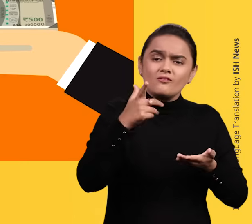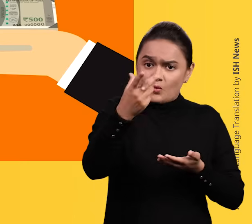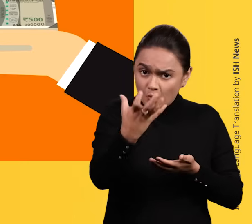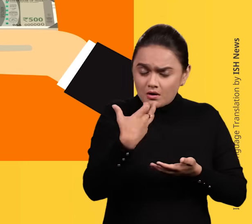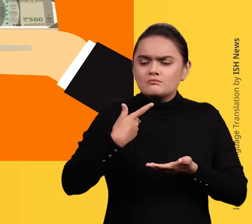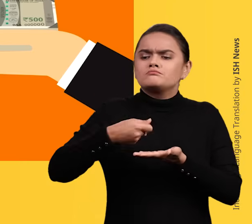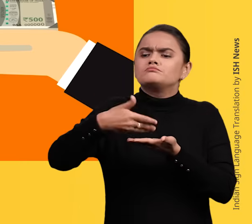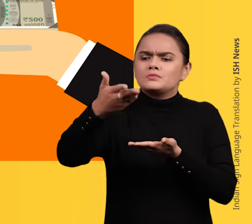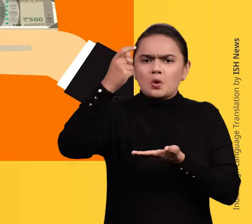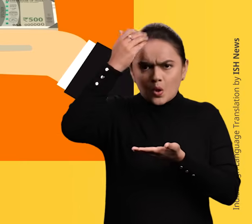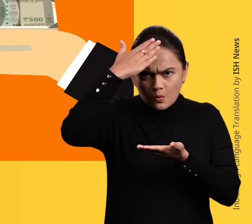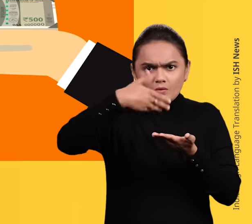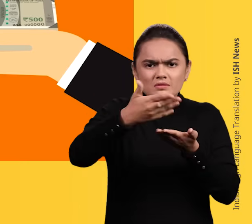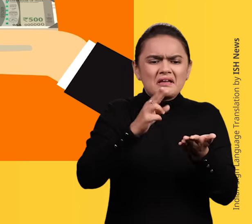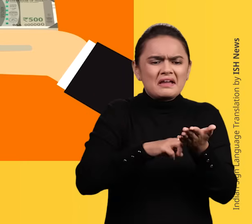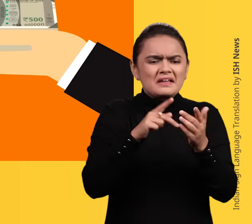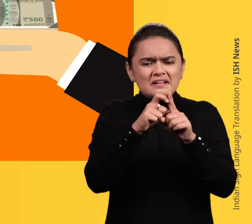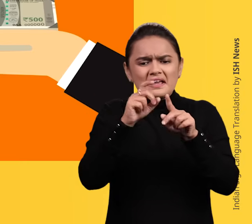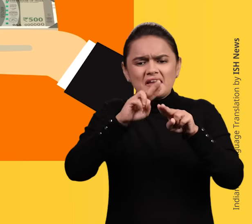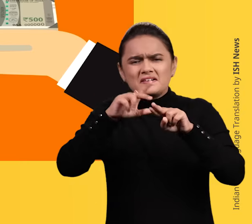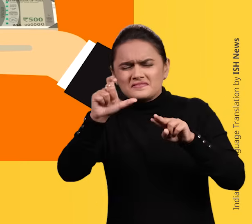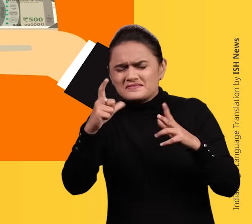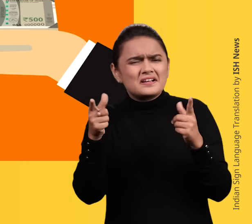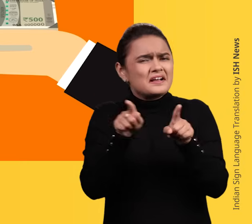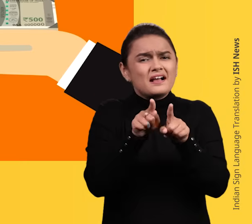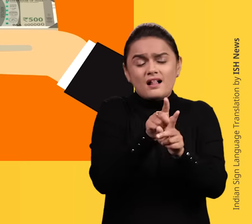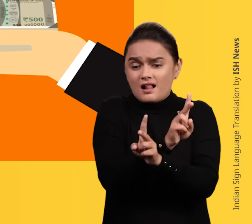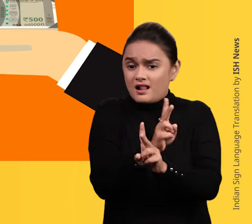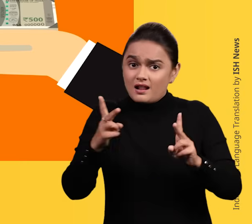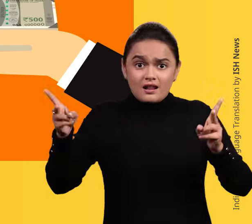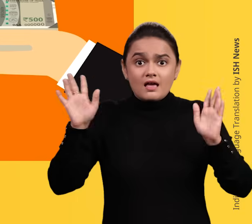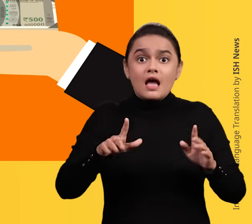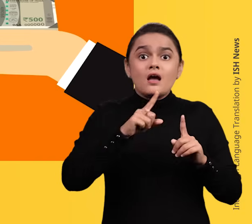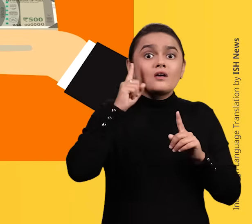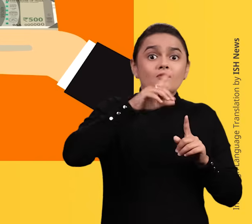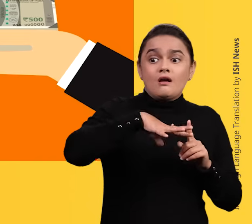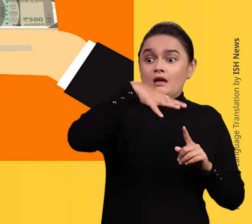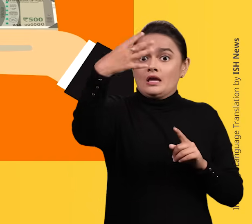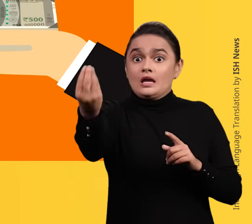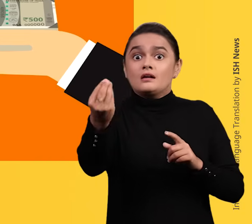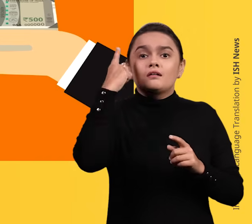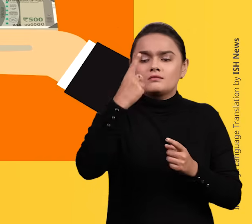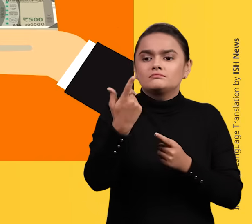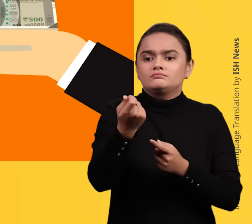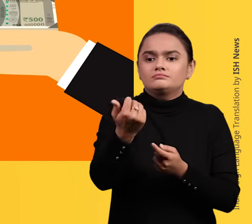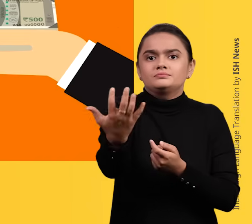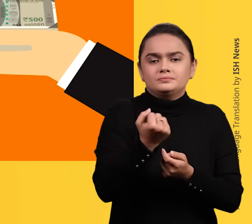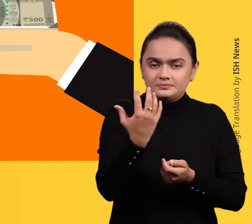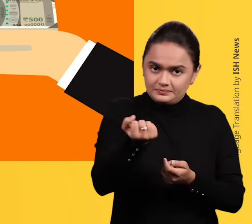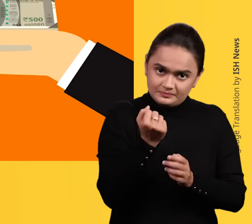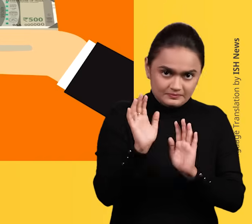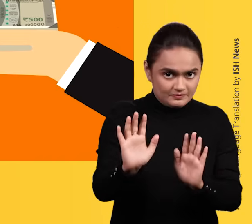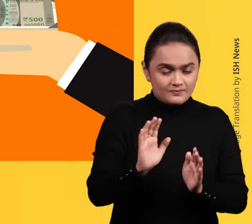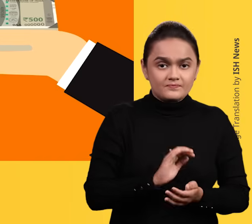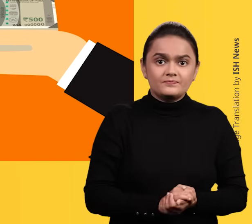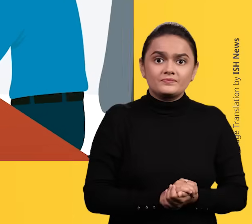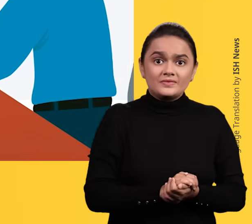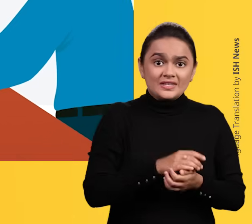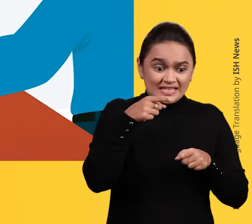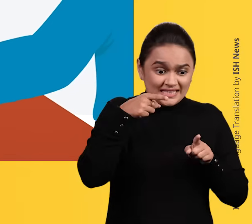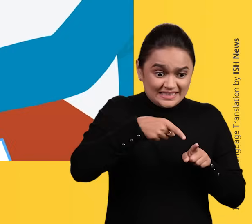like money lenders, NBFCs, etc., it is called as external sources of